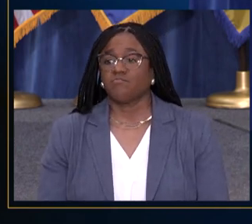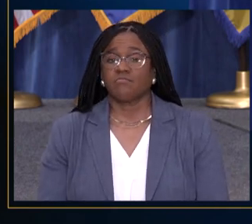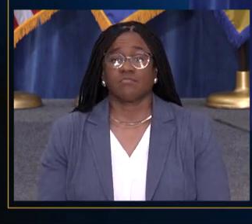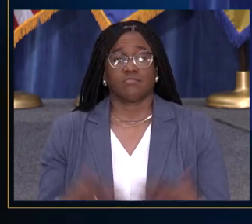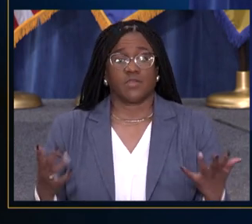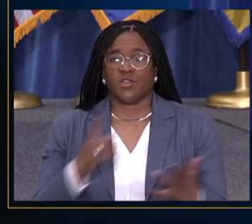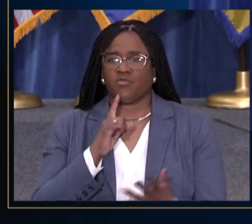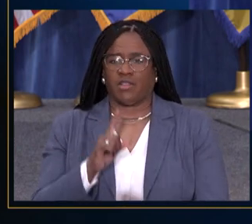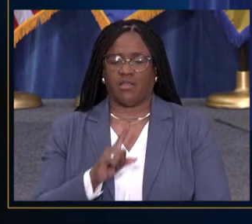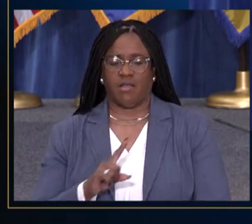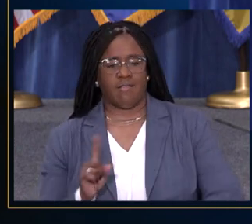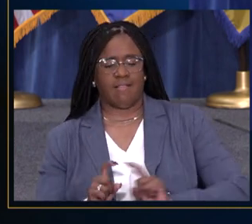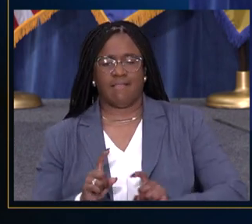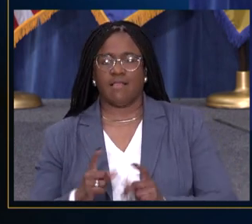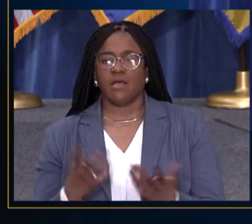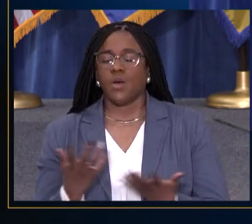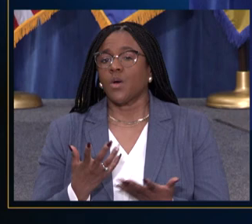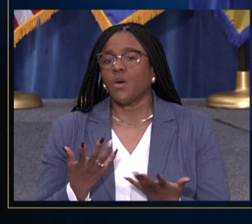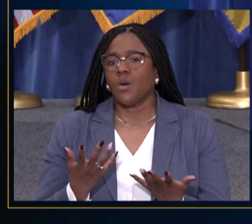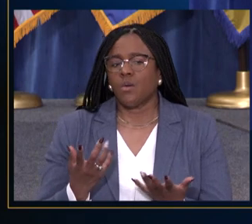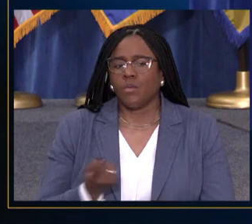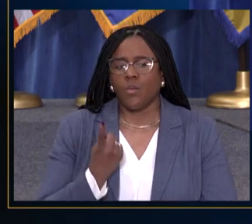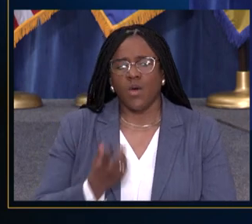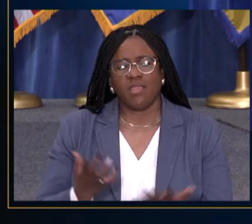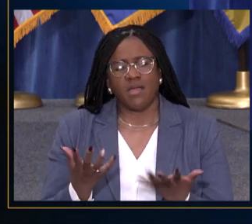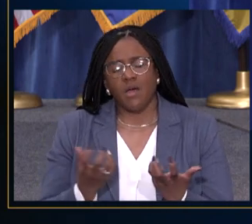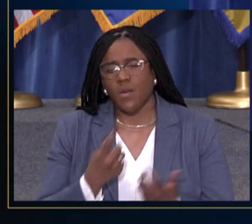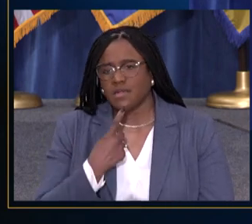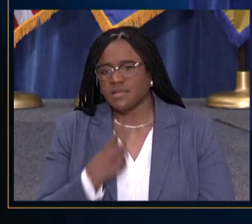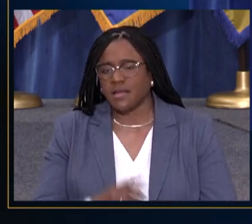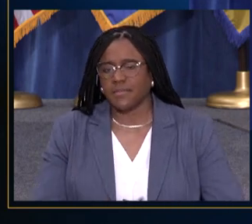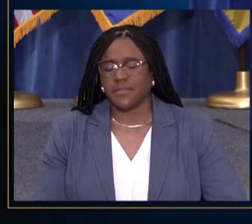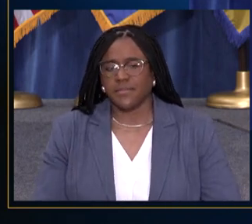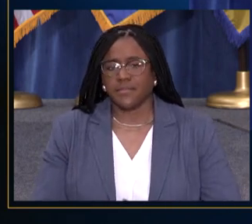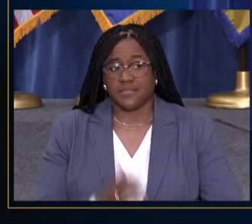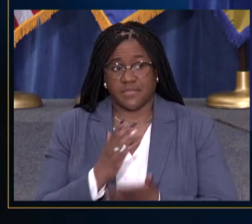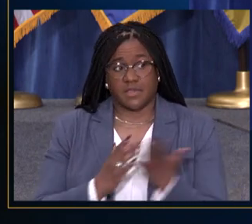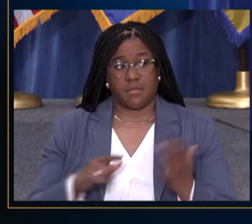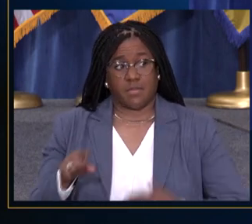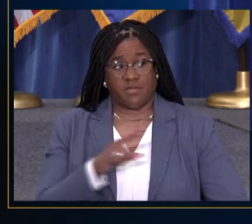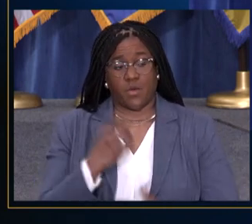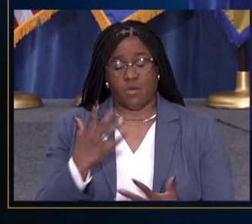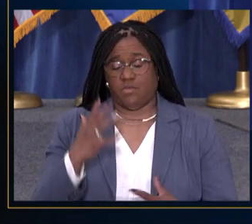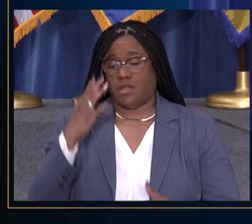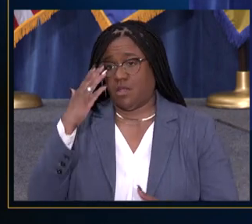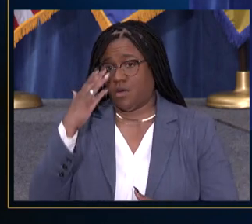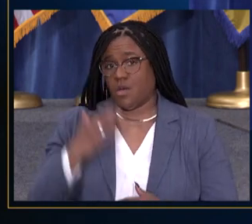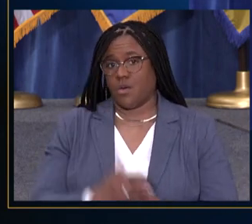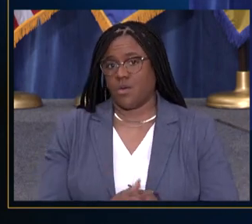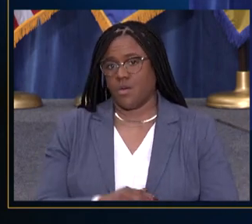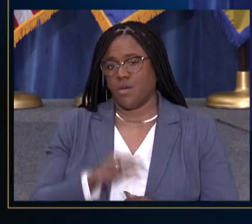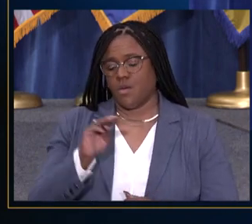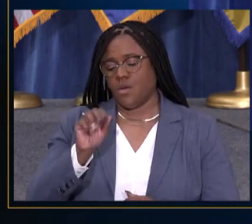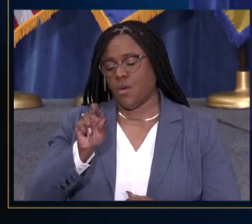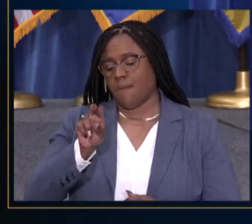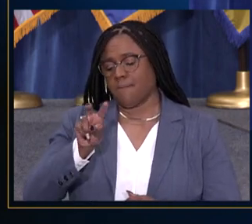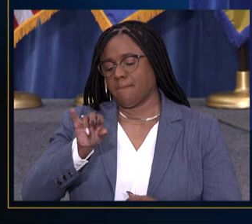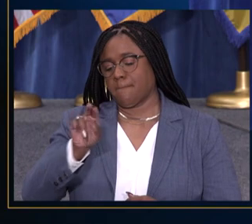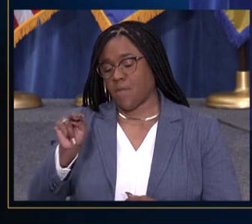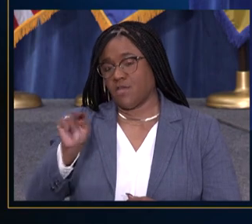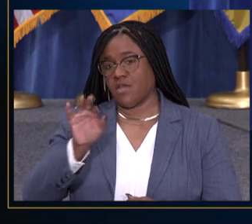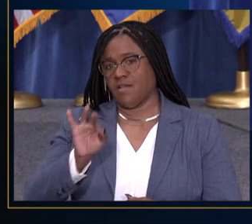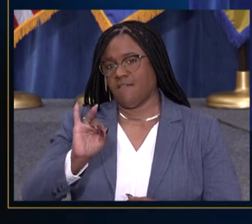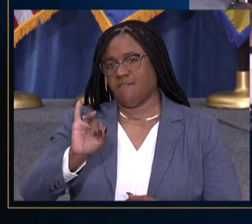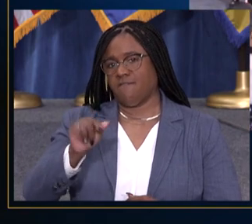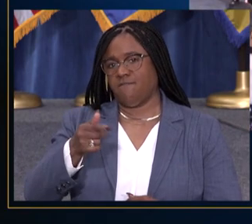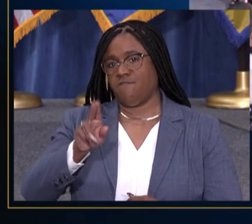Get to the questions. One thing I want to say is some of you all know Marvin Figueroa,